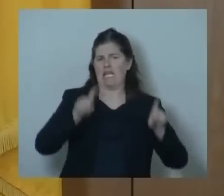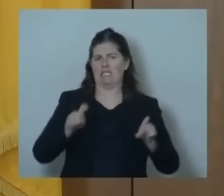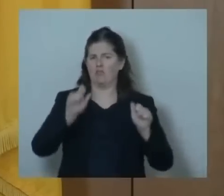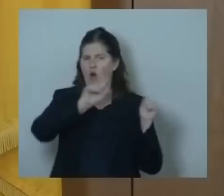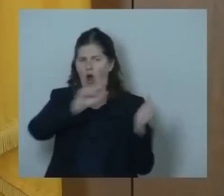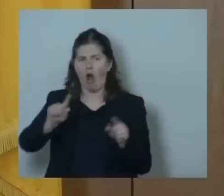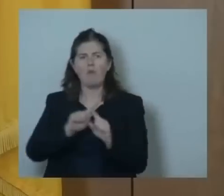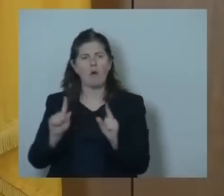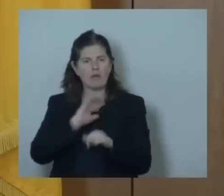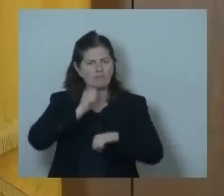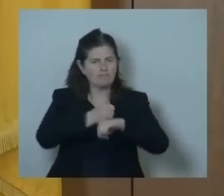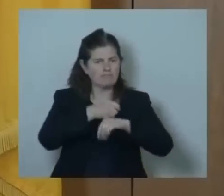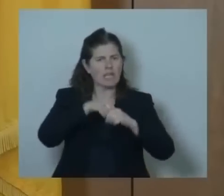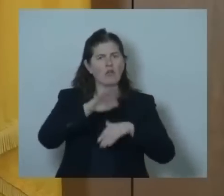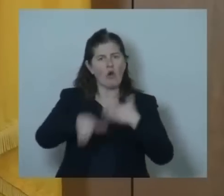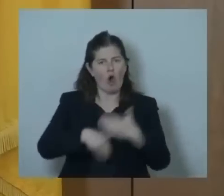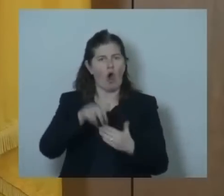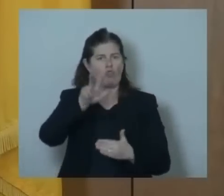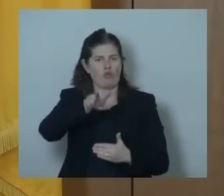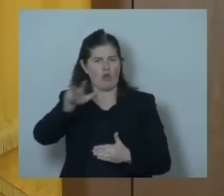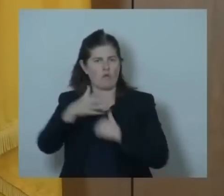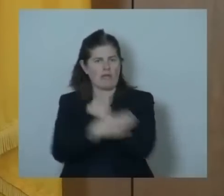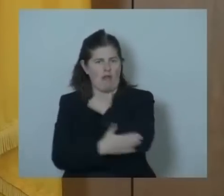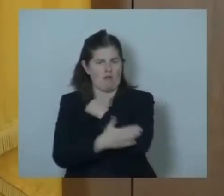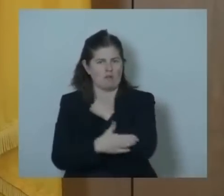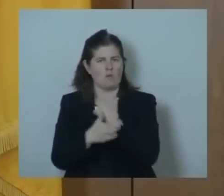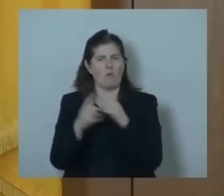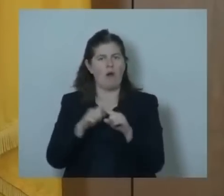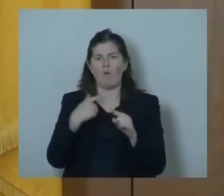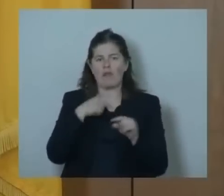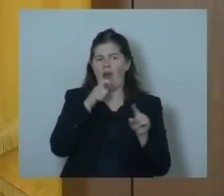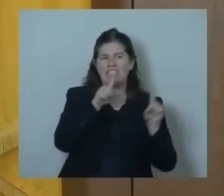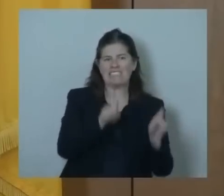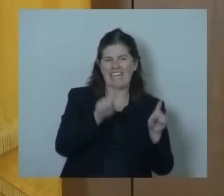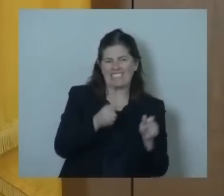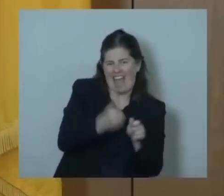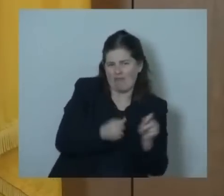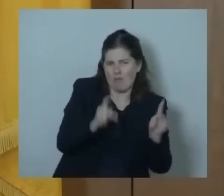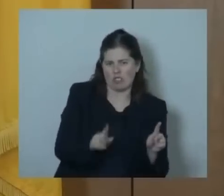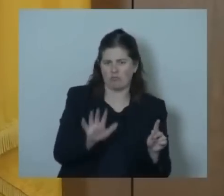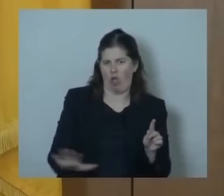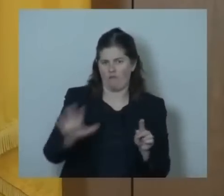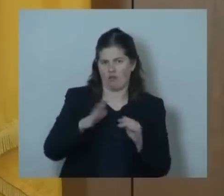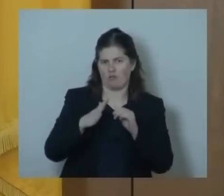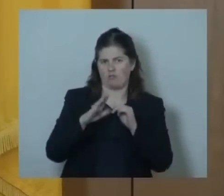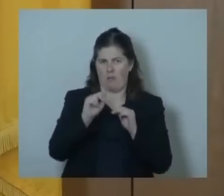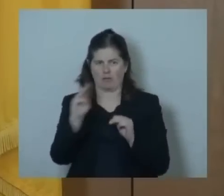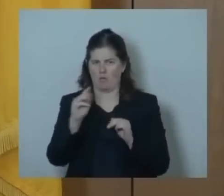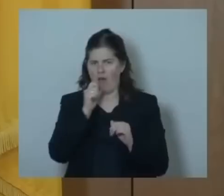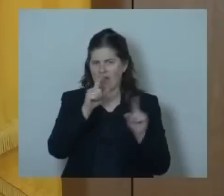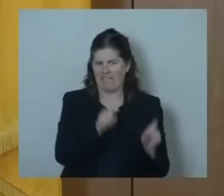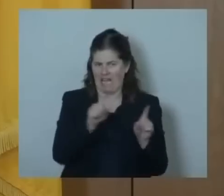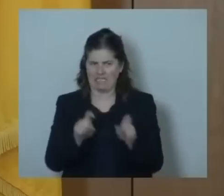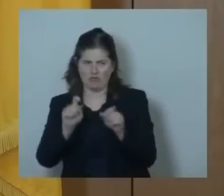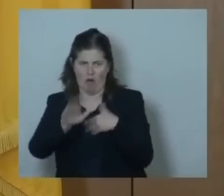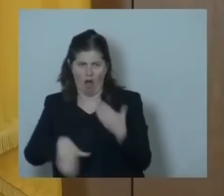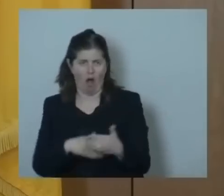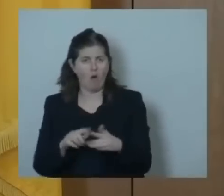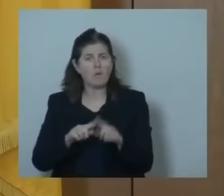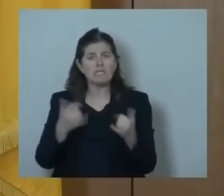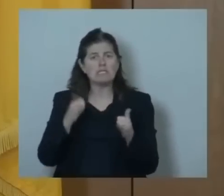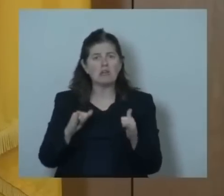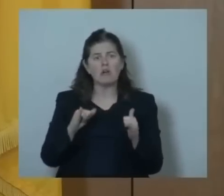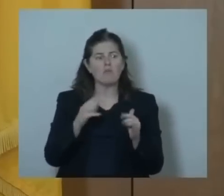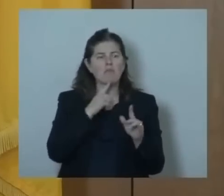all 33 counties, so we'll start to see data, but we don't test everyone in every county every time. So we may still get